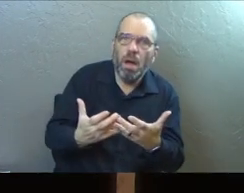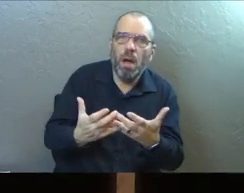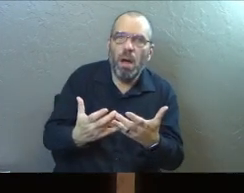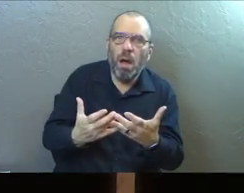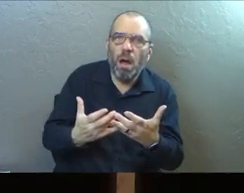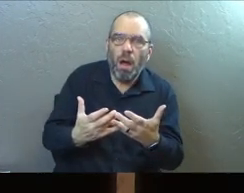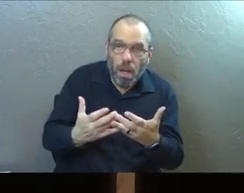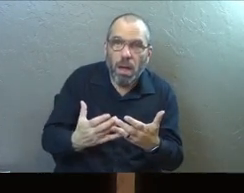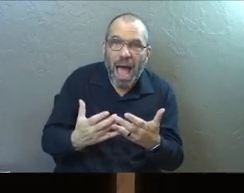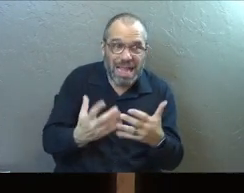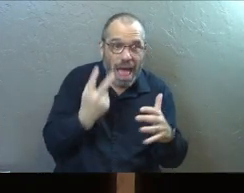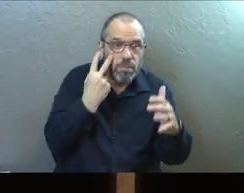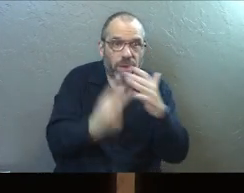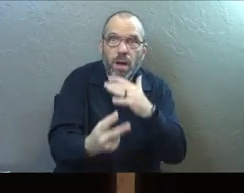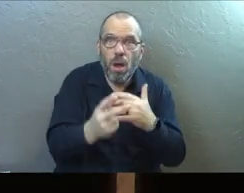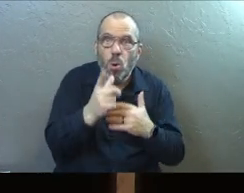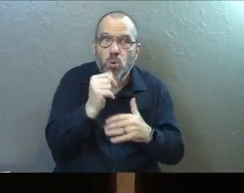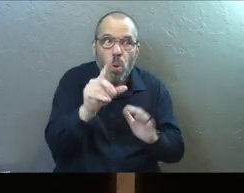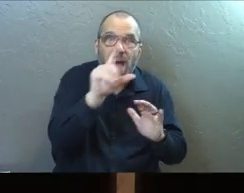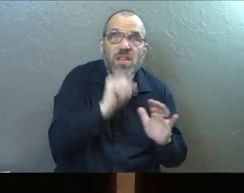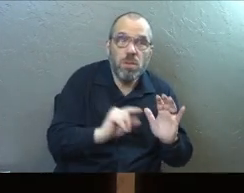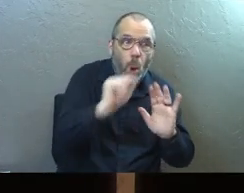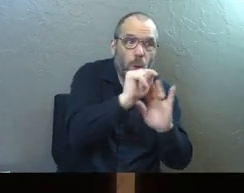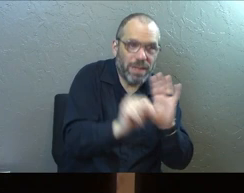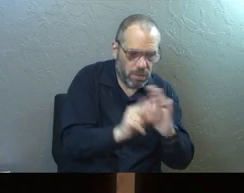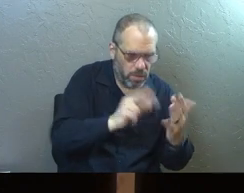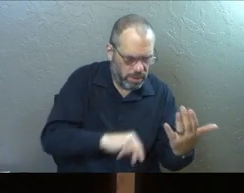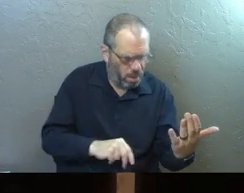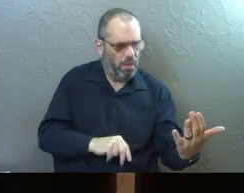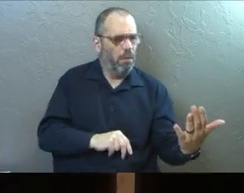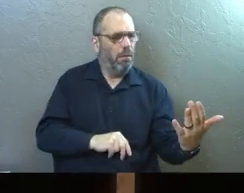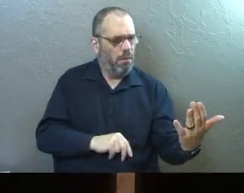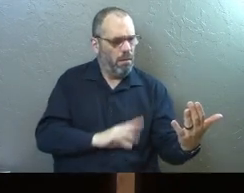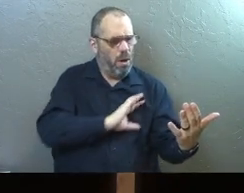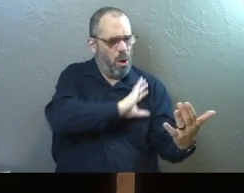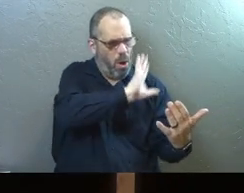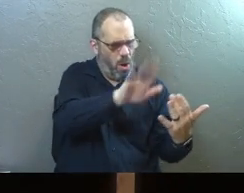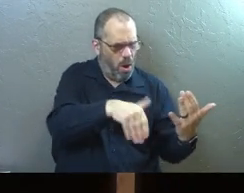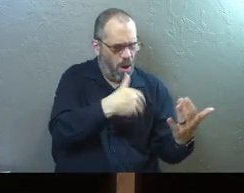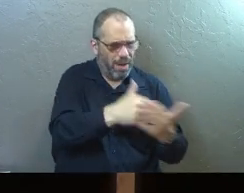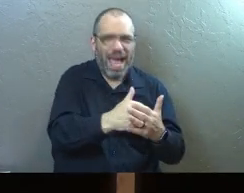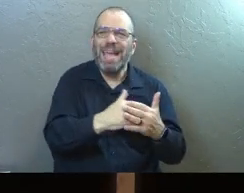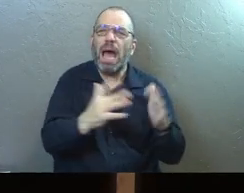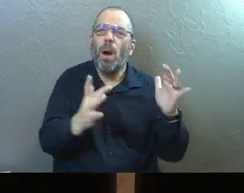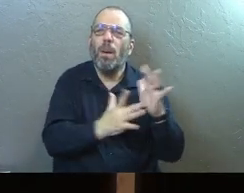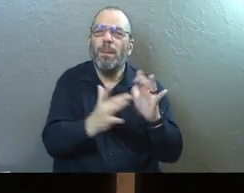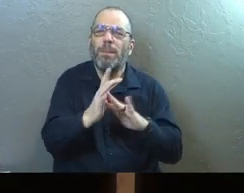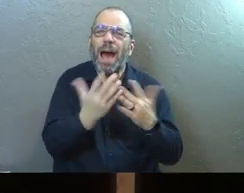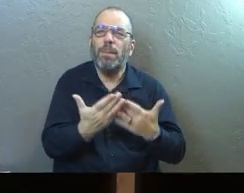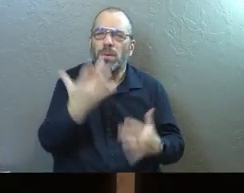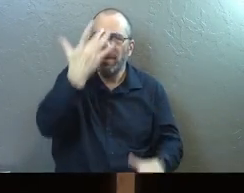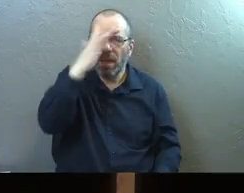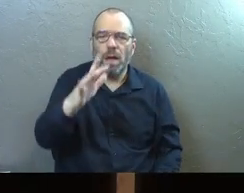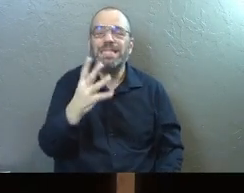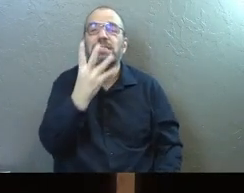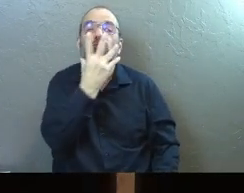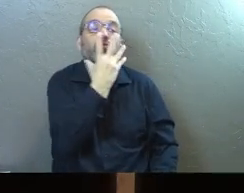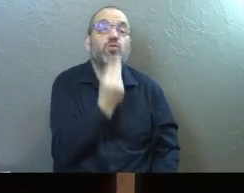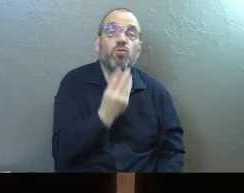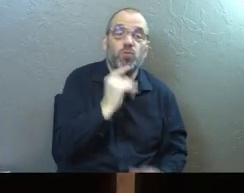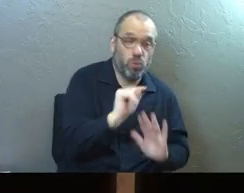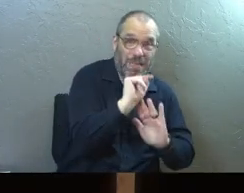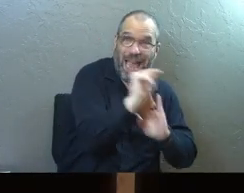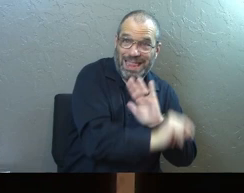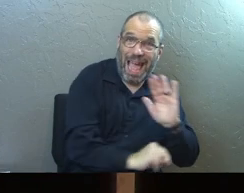have been a shocking prophecy for anybody in the Old Testament to read. And scholars tell us that the Jews at the